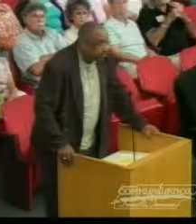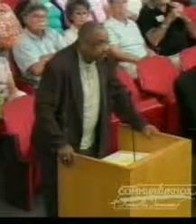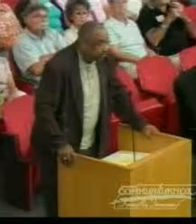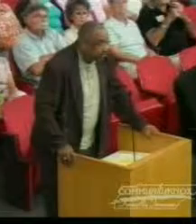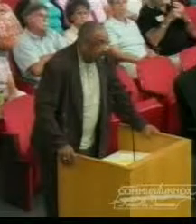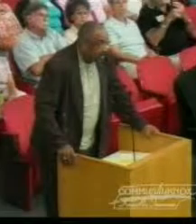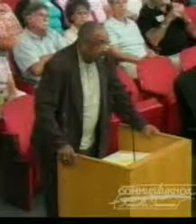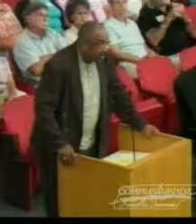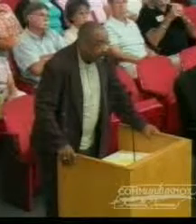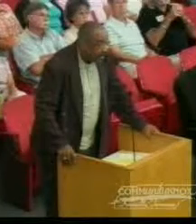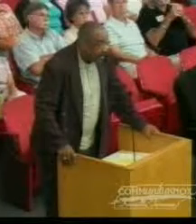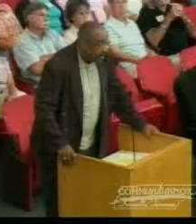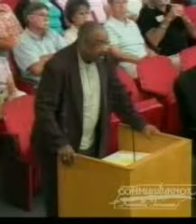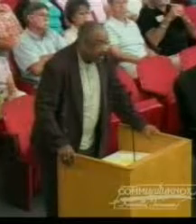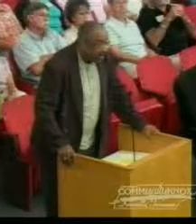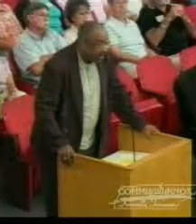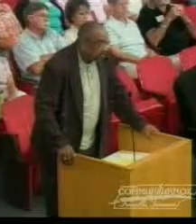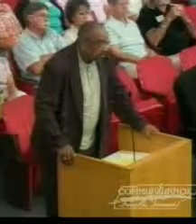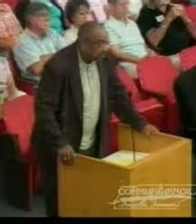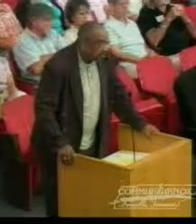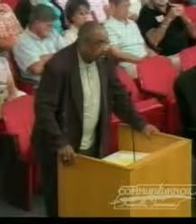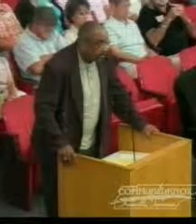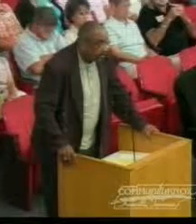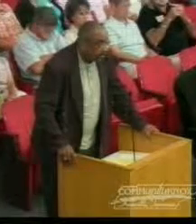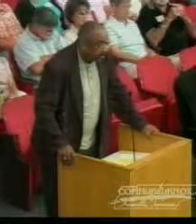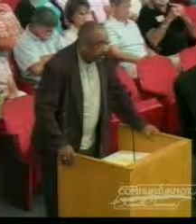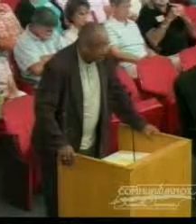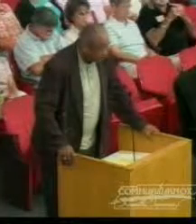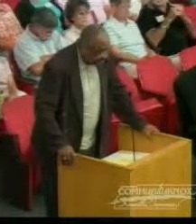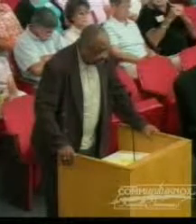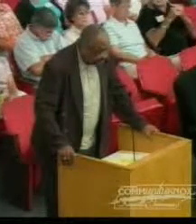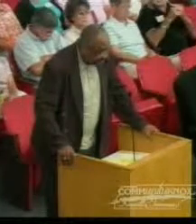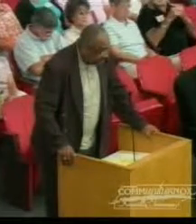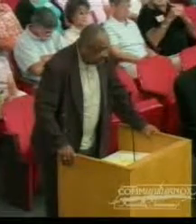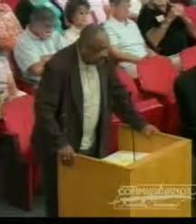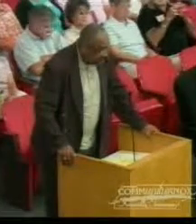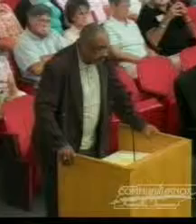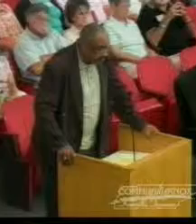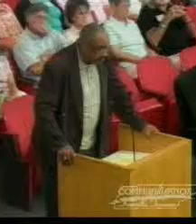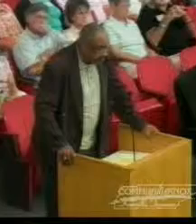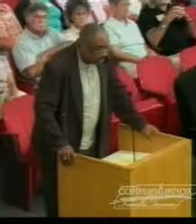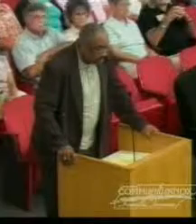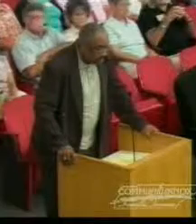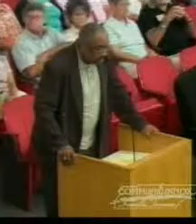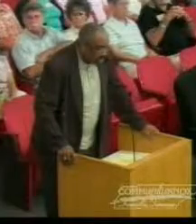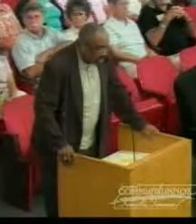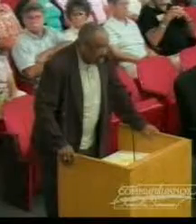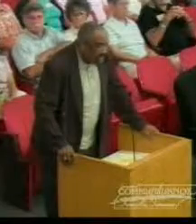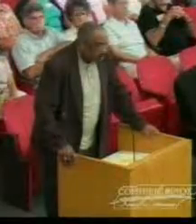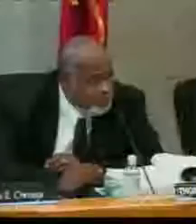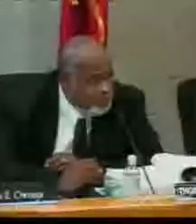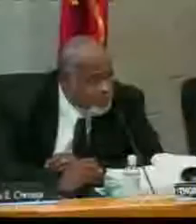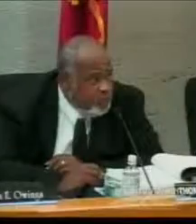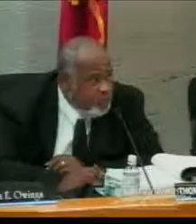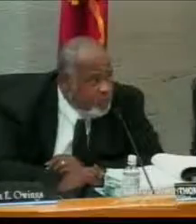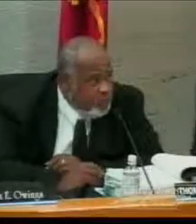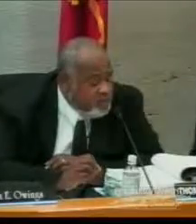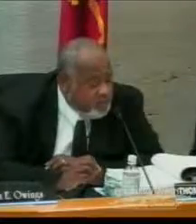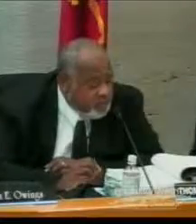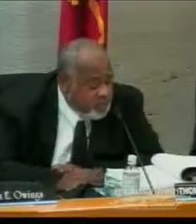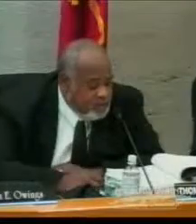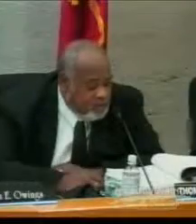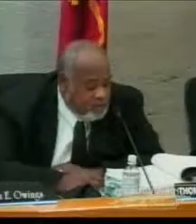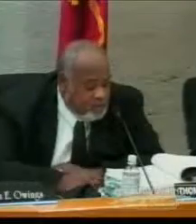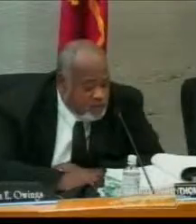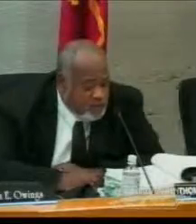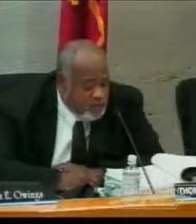in the fall. So, you know, I can only tell you what I know and also what I think. I don't know who was remaining